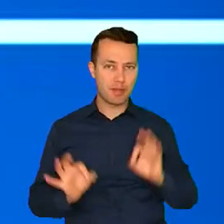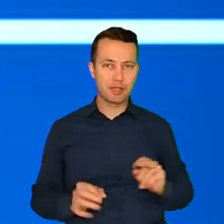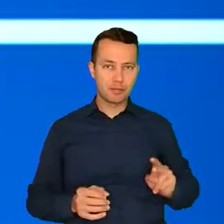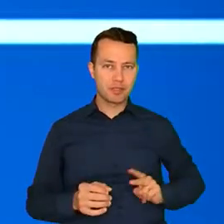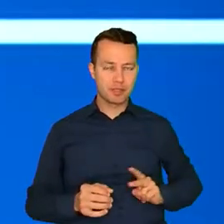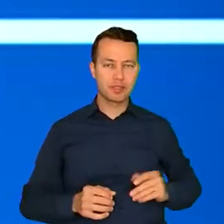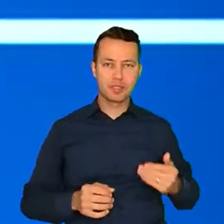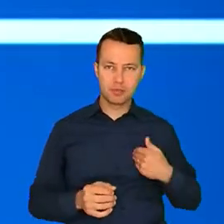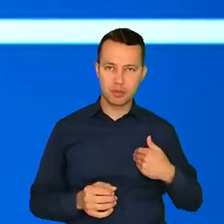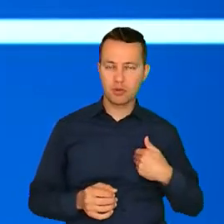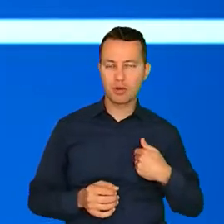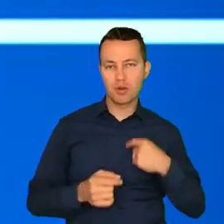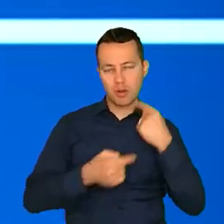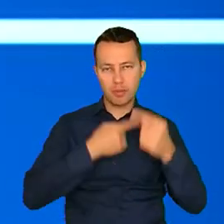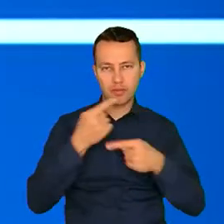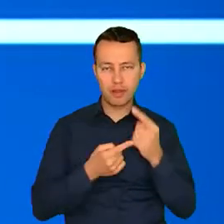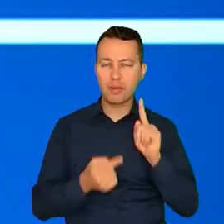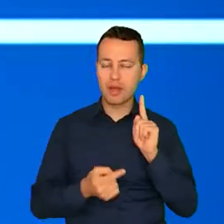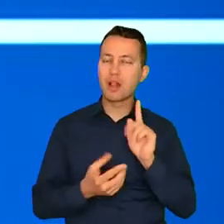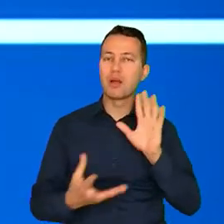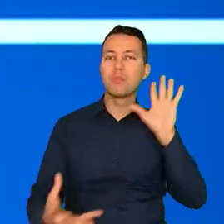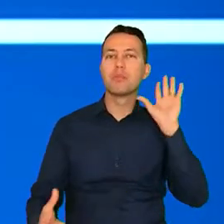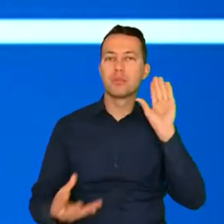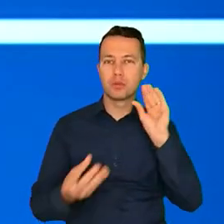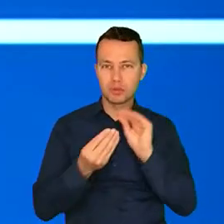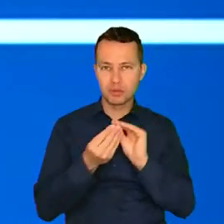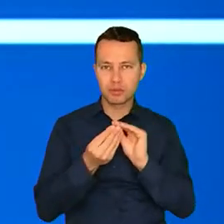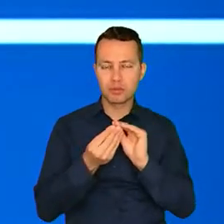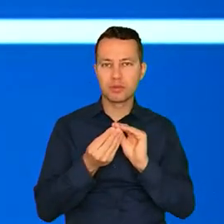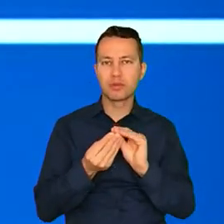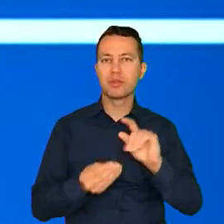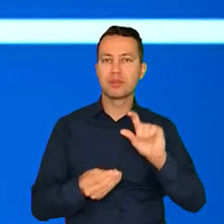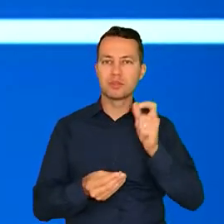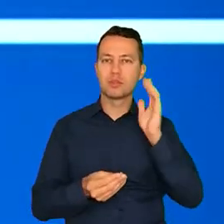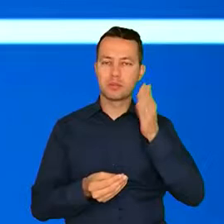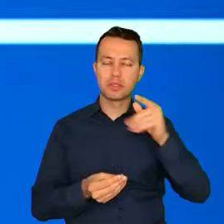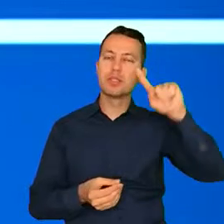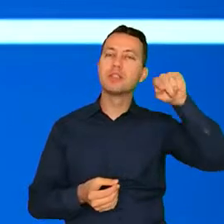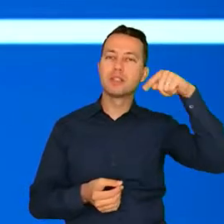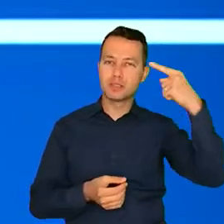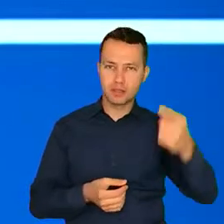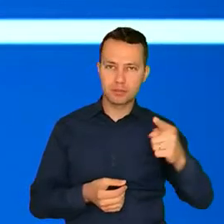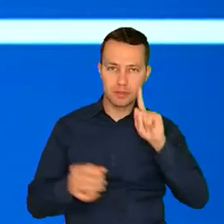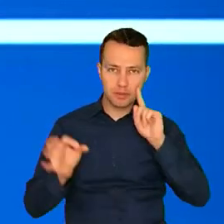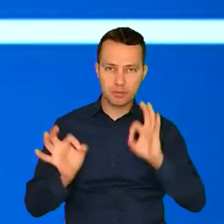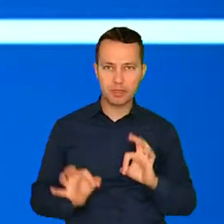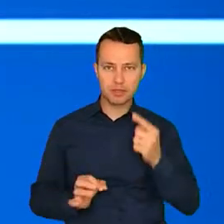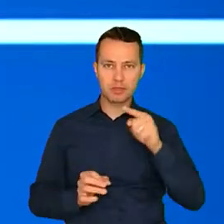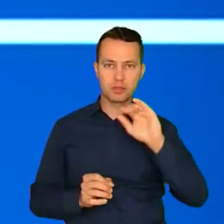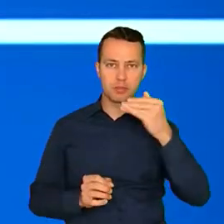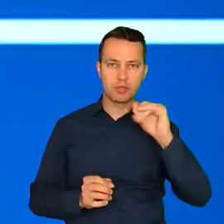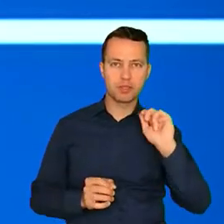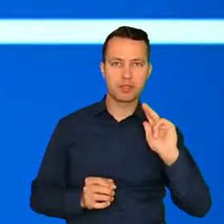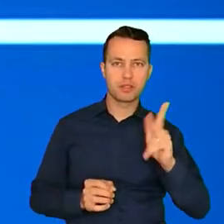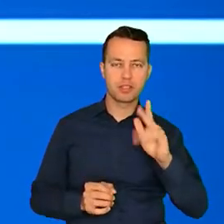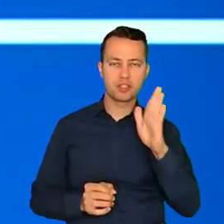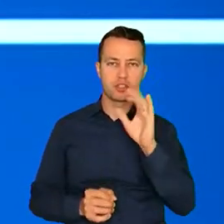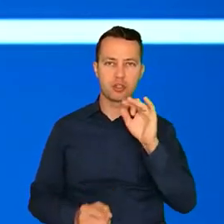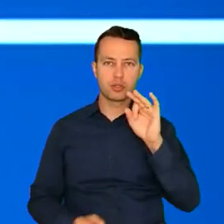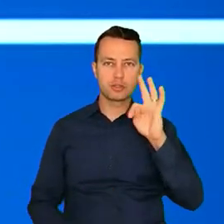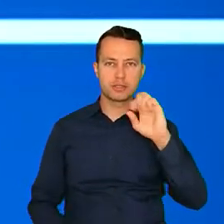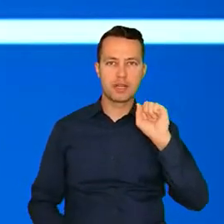said, we will continue those events. But now Dominik Szostak will tell us about